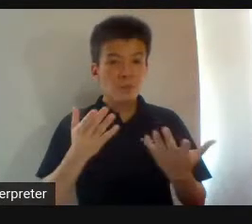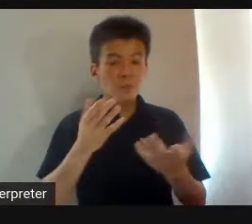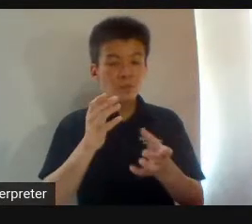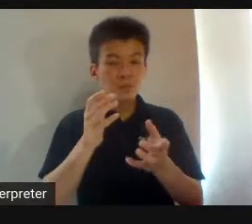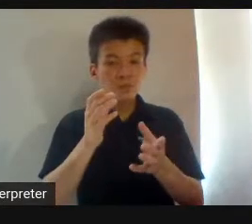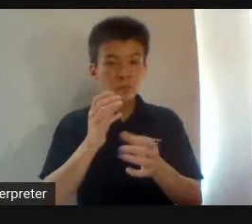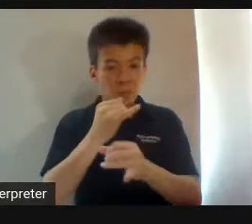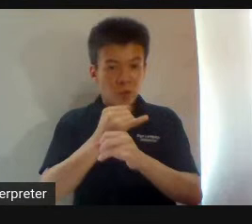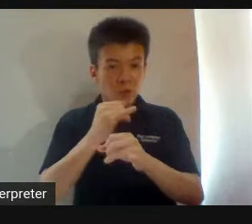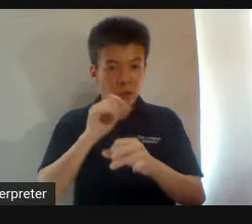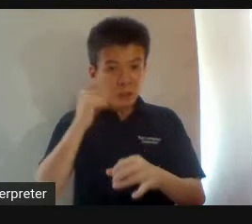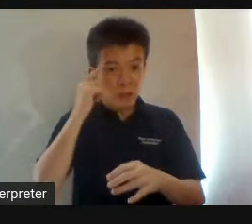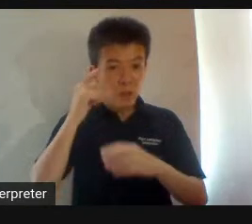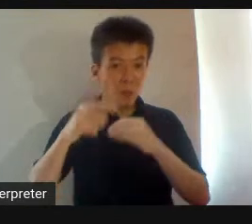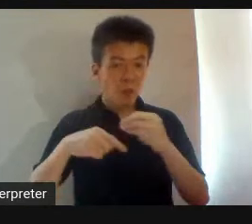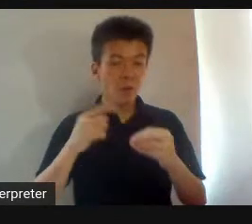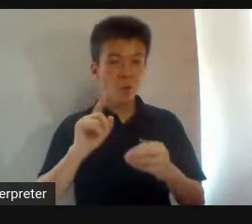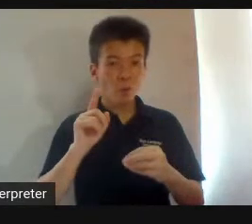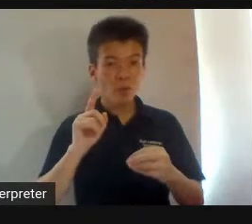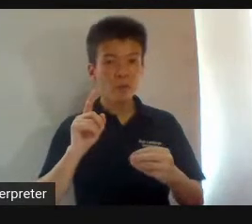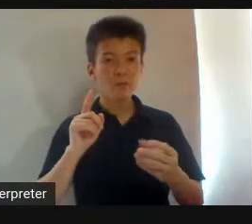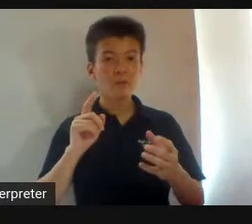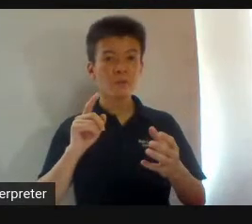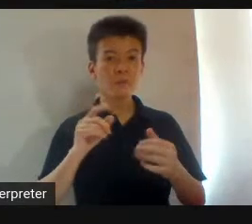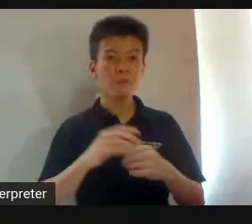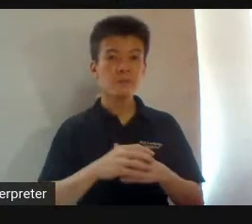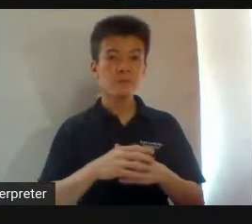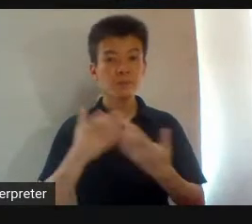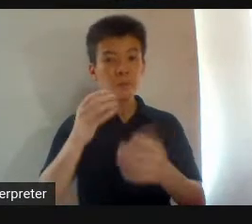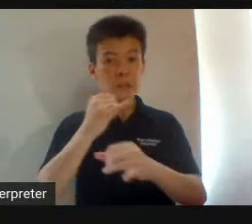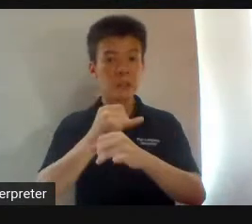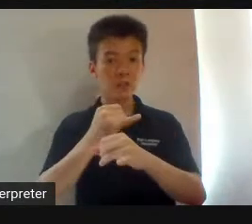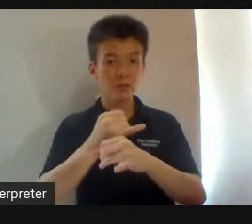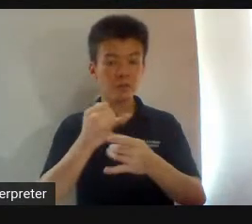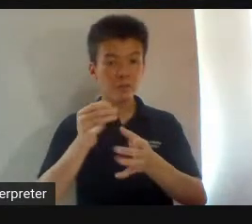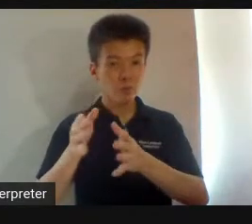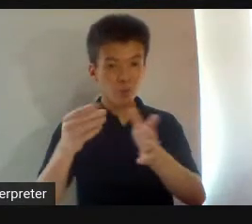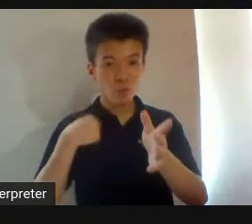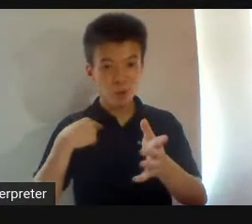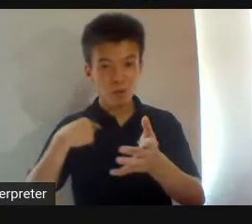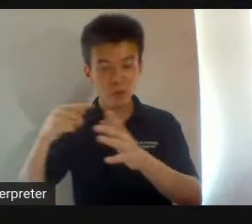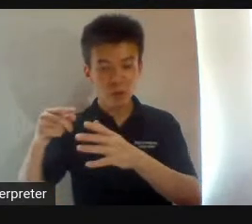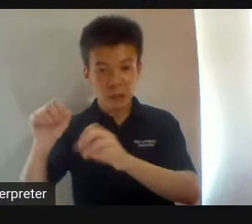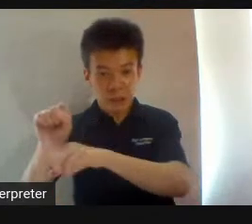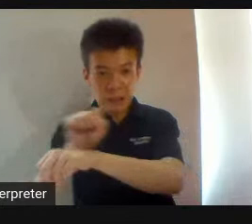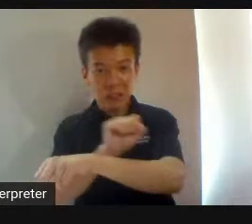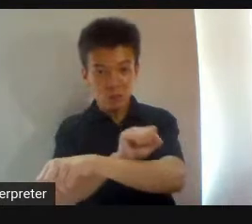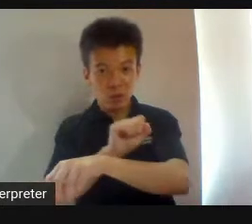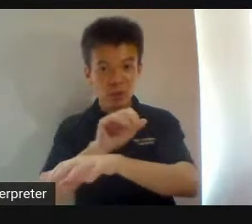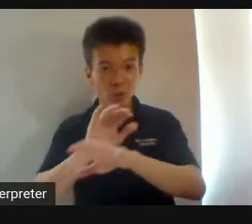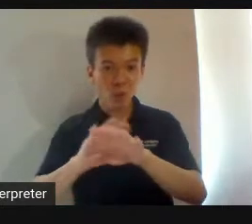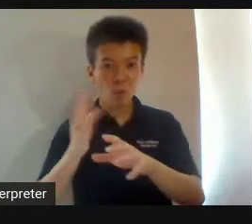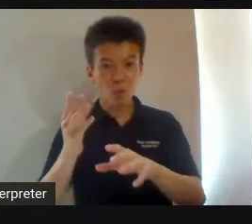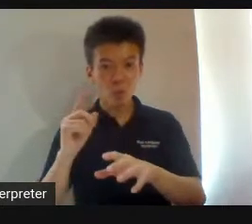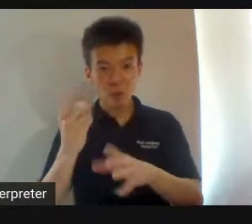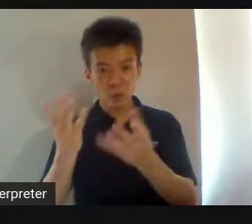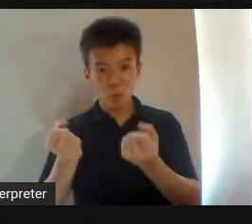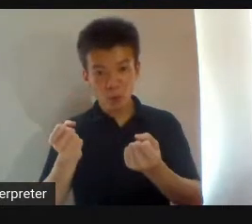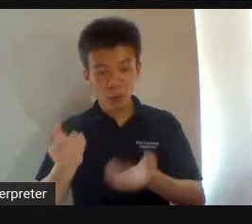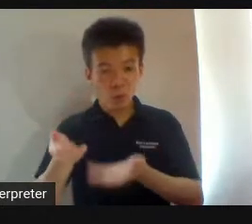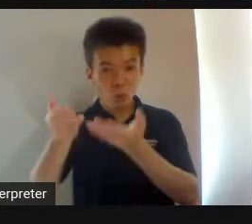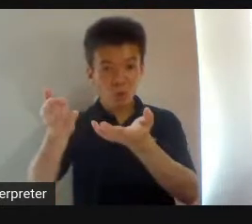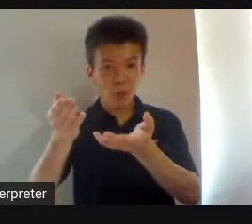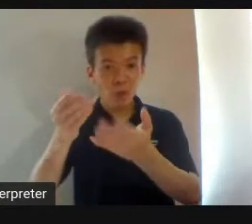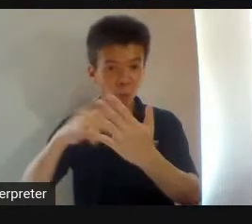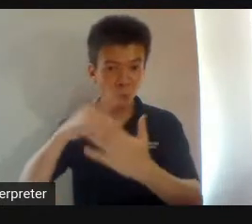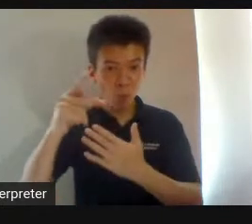about where is this institution in its journey? Are we at the stage of merely wanting to offer